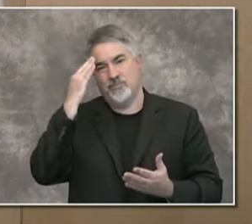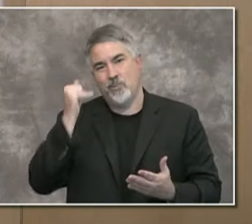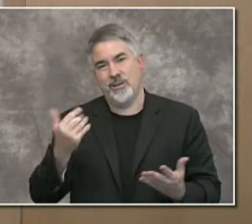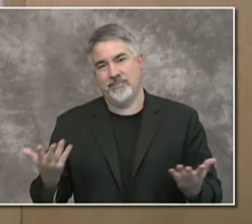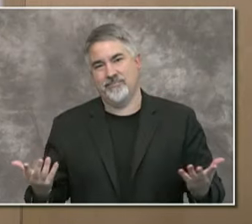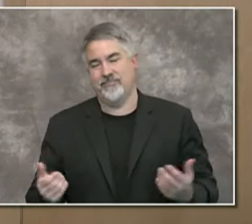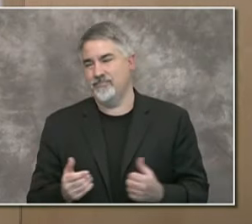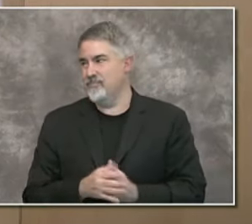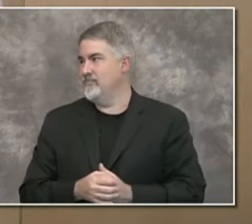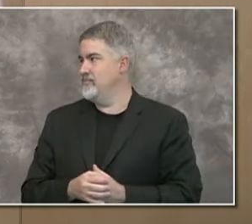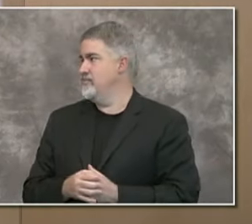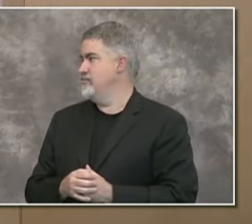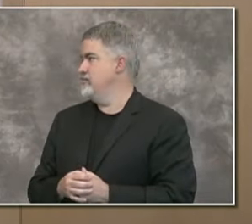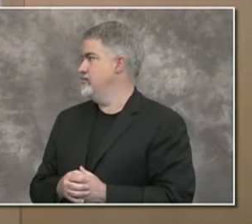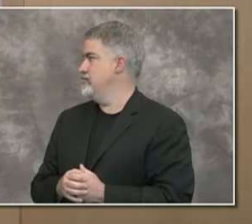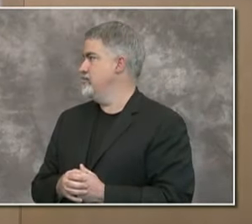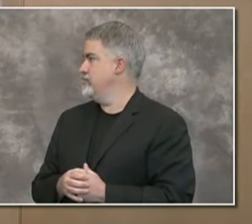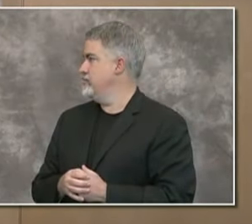Thank you, Dr. Wooten.